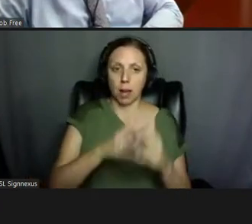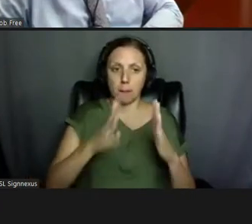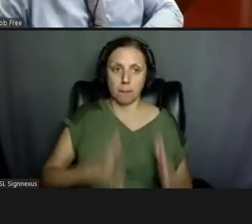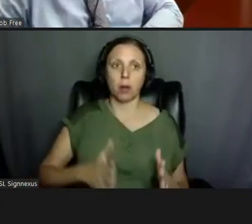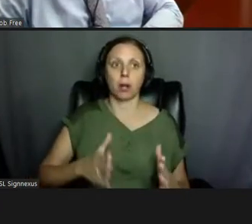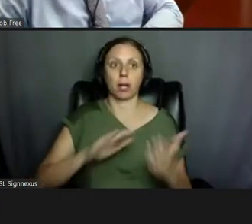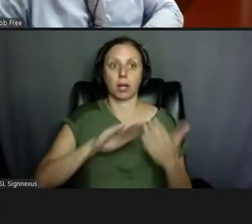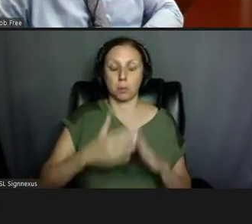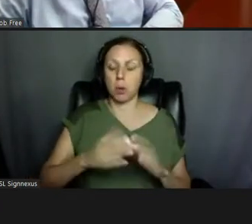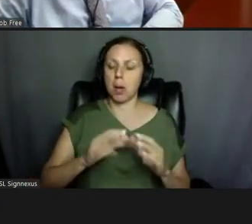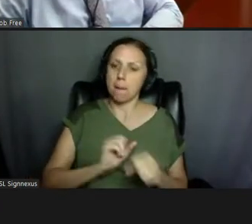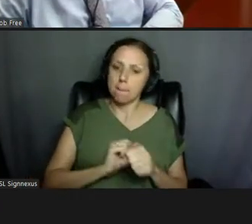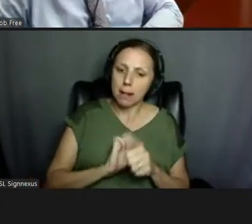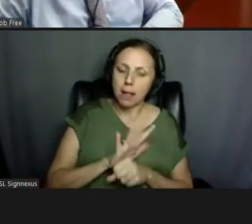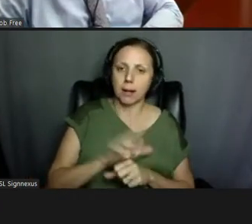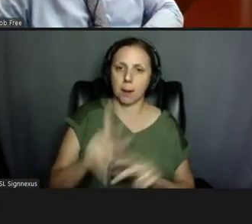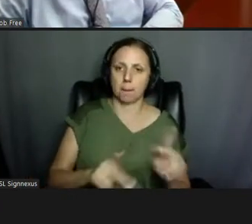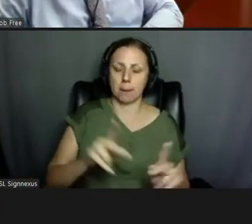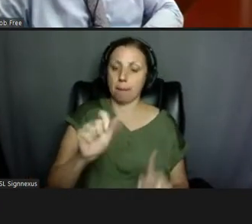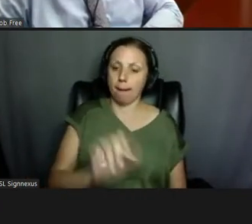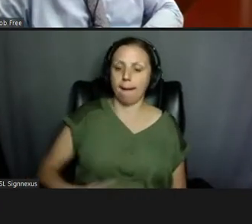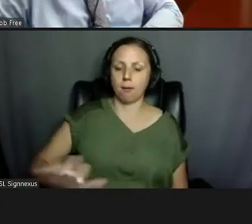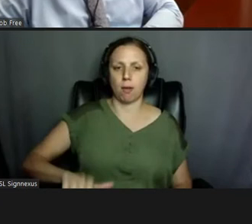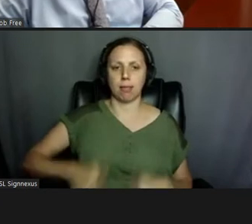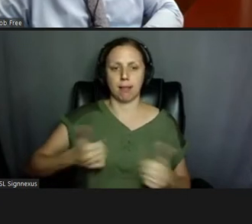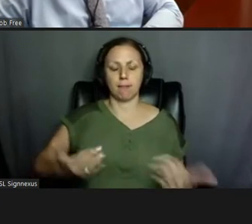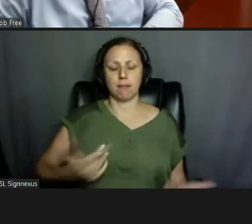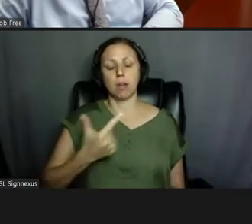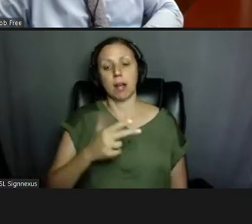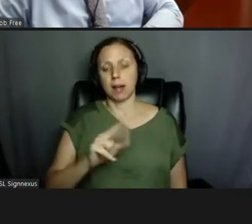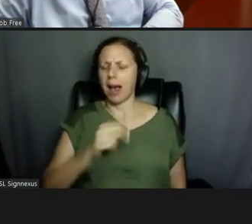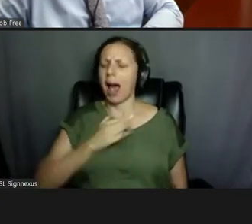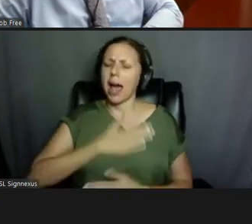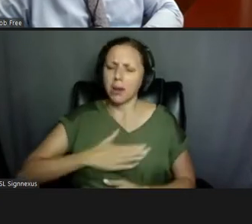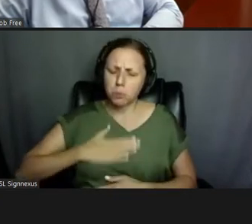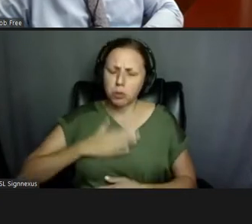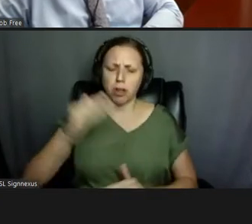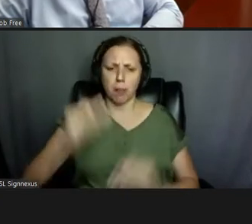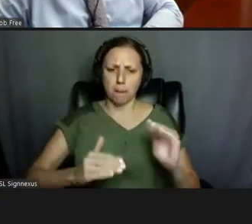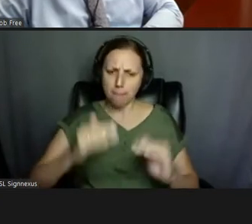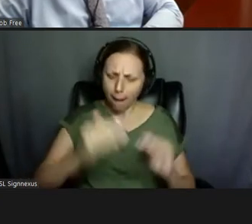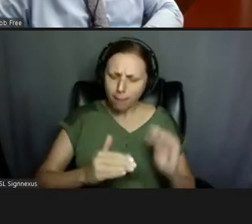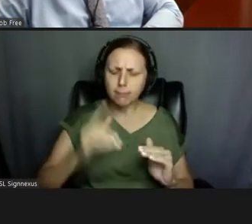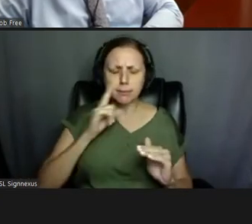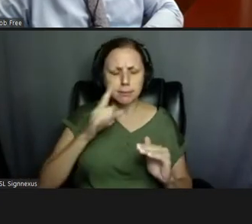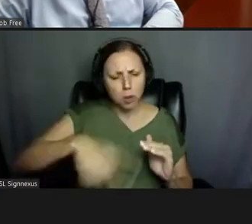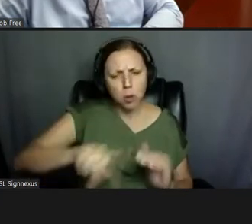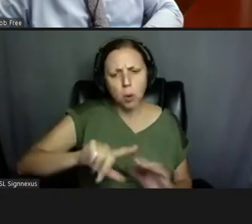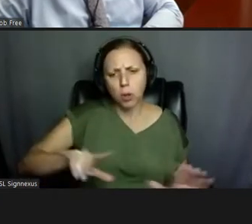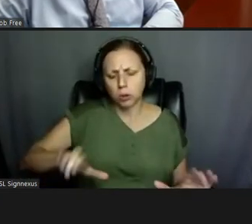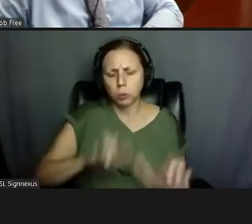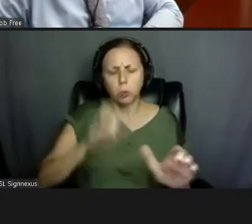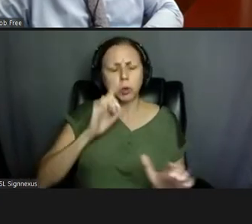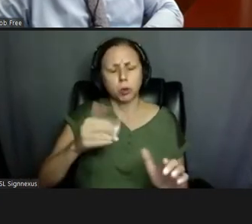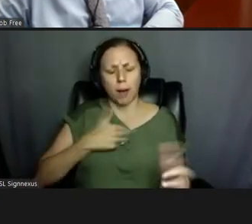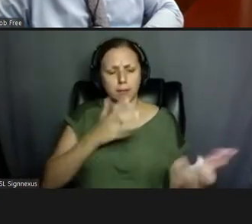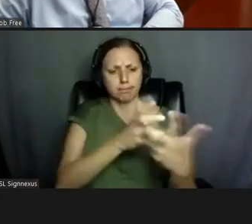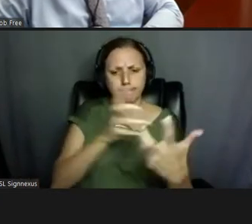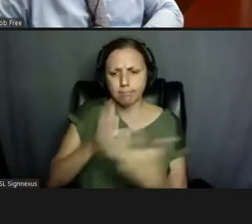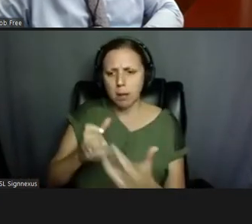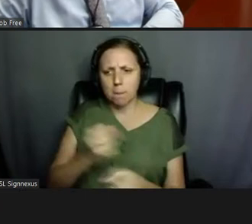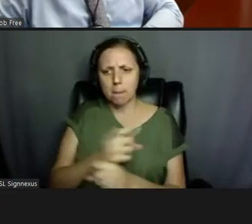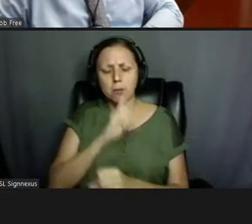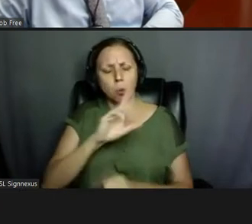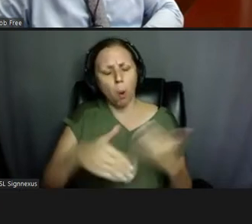Neck. And I do appreciate the balancing act that you all have, the difficulties in meeting the needs of all of your ridership